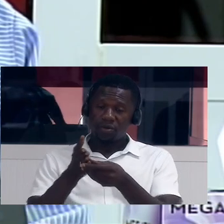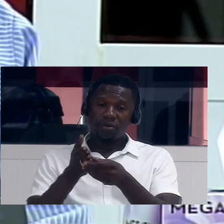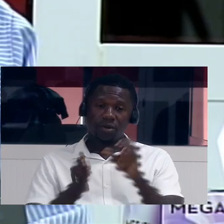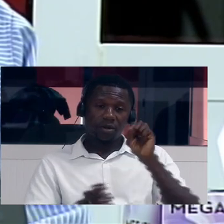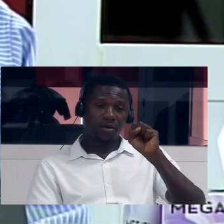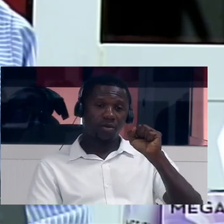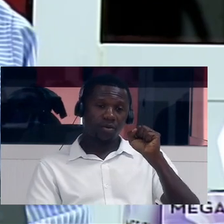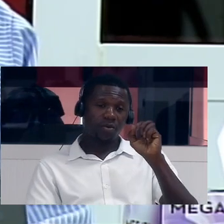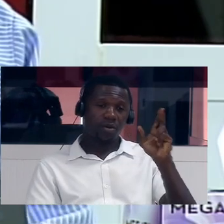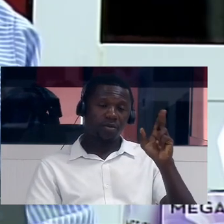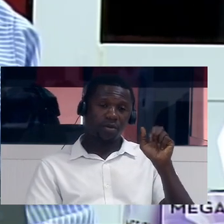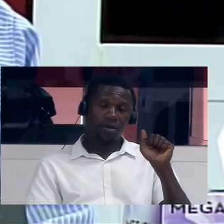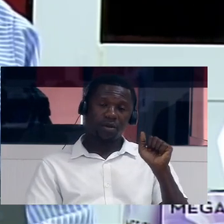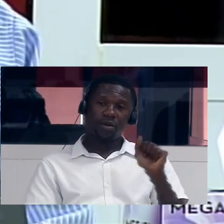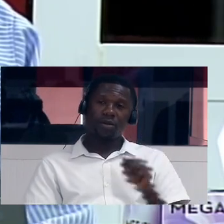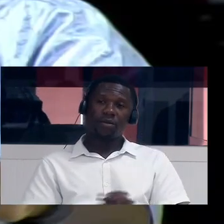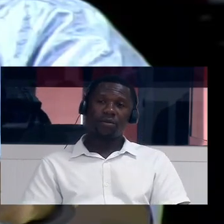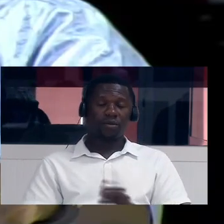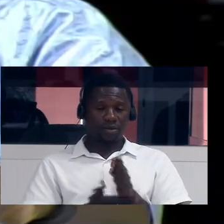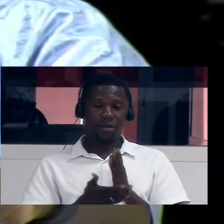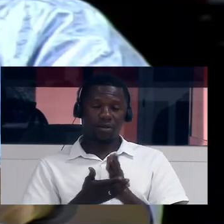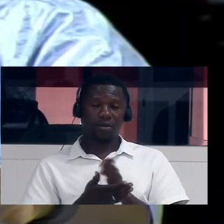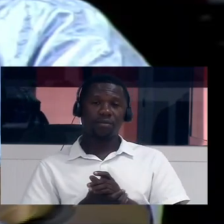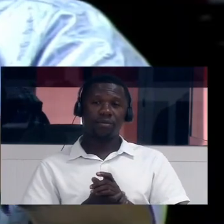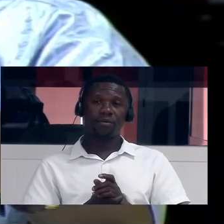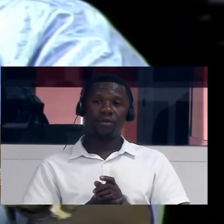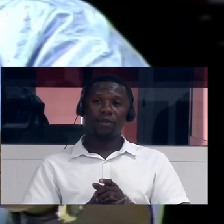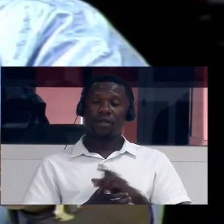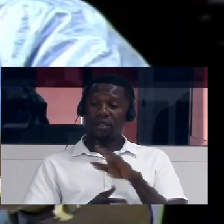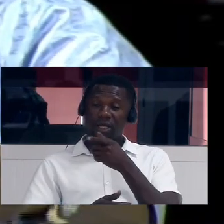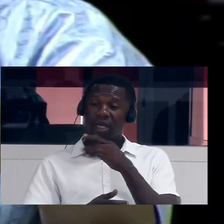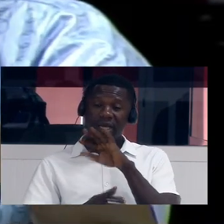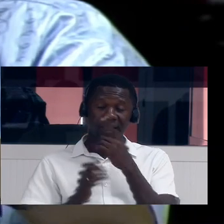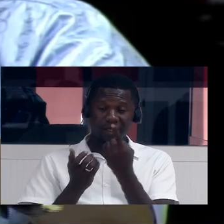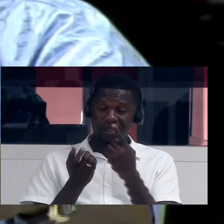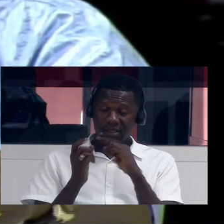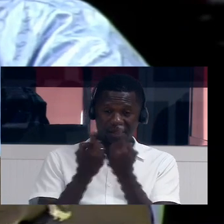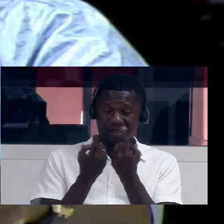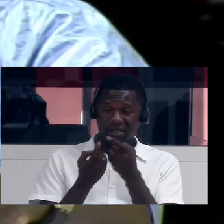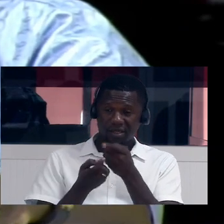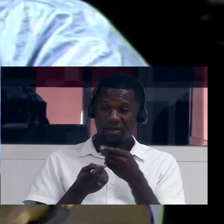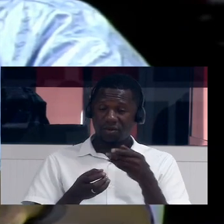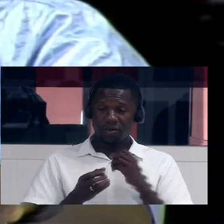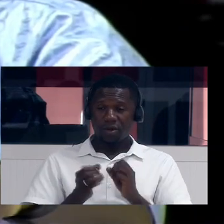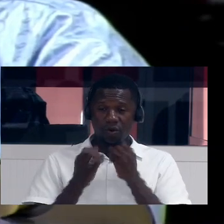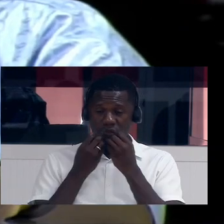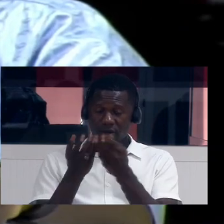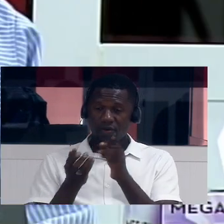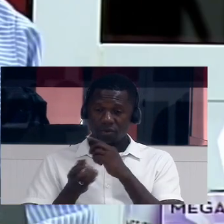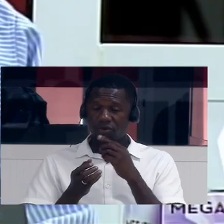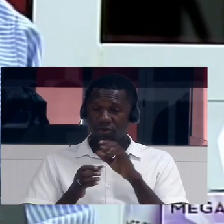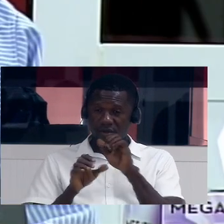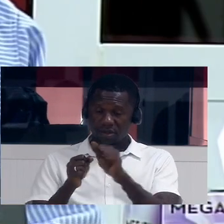extent. Is there anything that you may have ordered which is not captured in the operation orders?